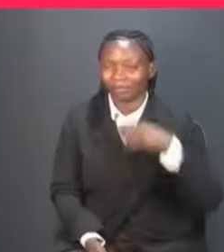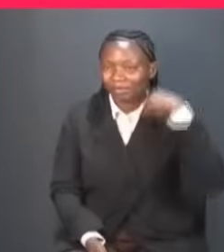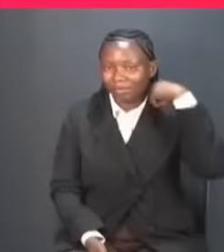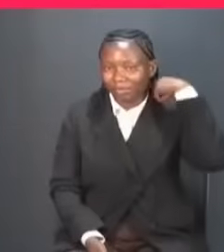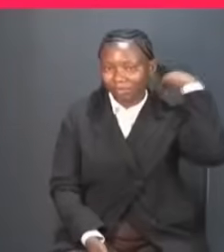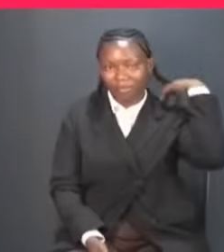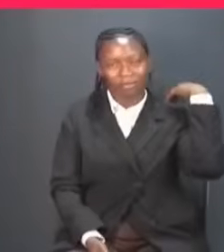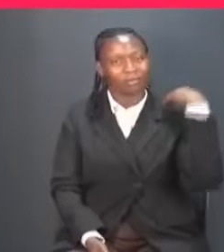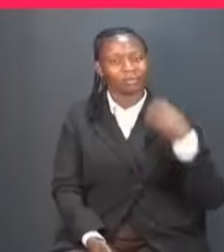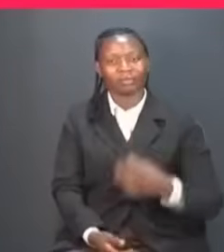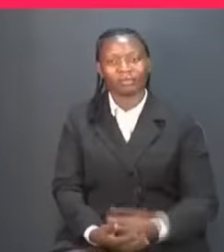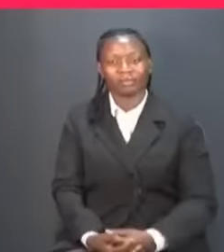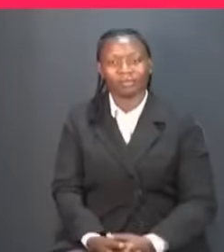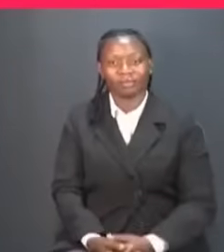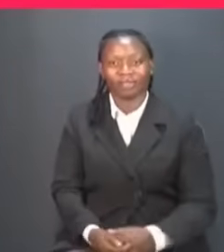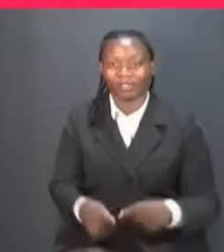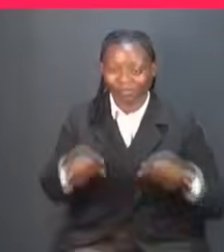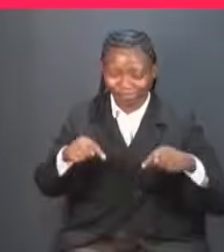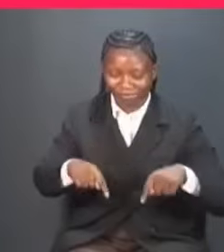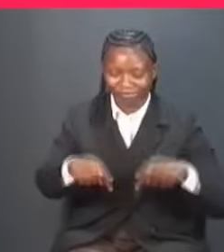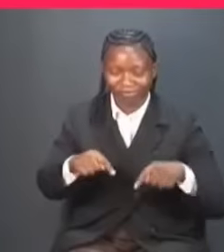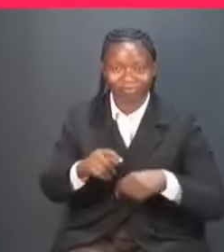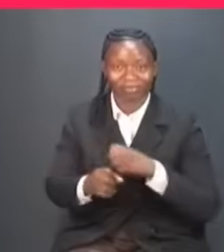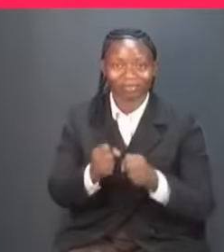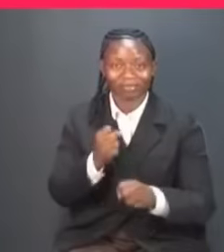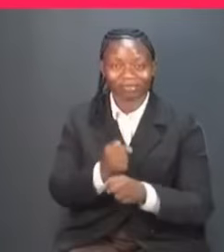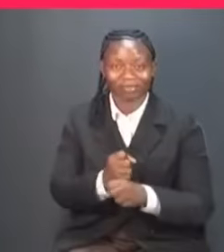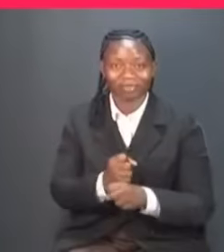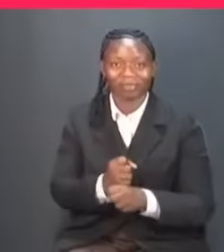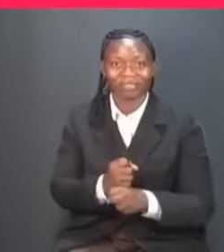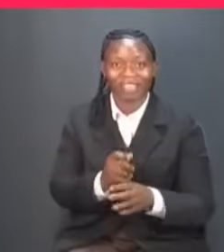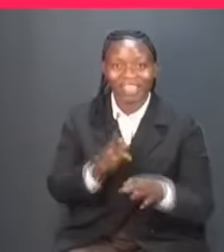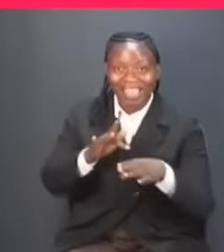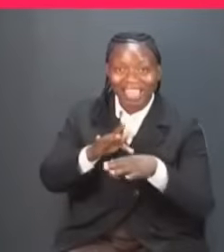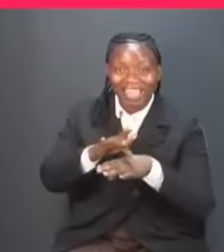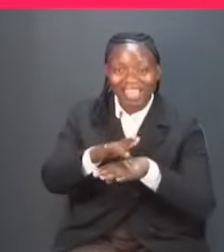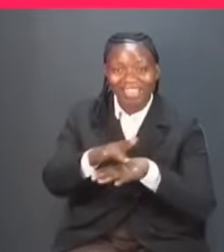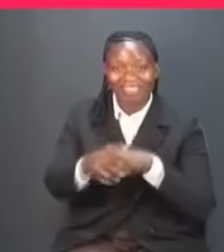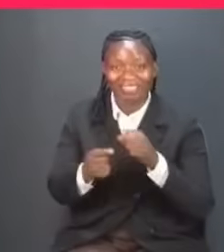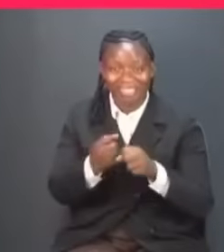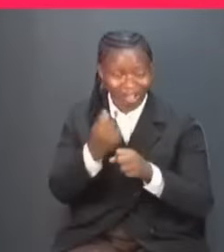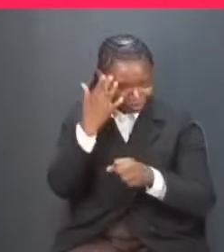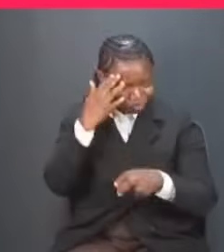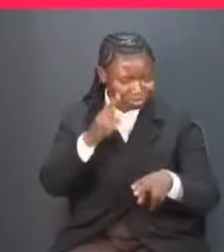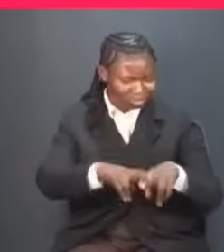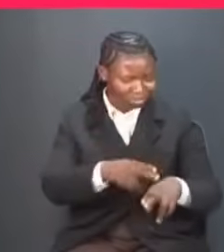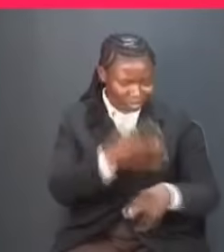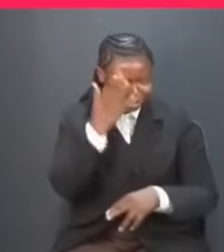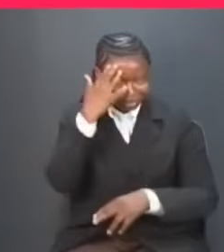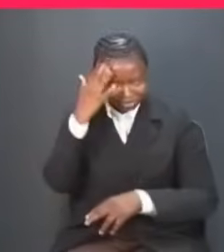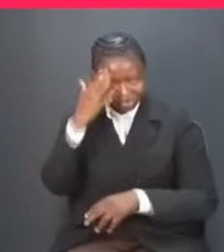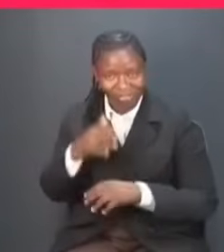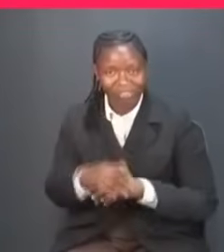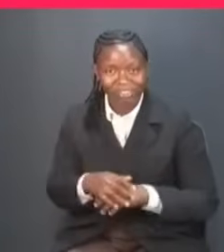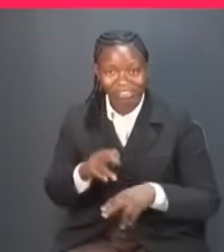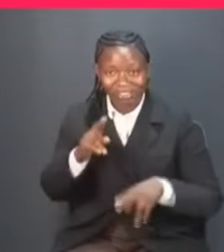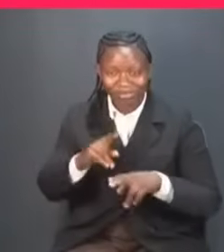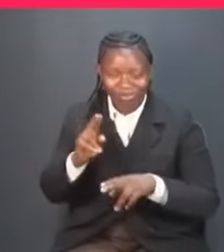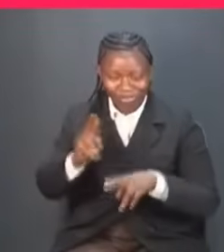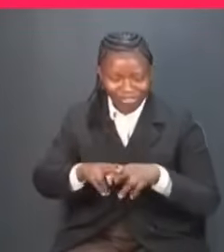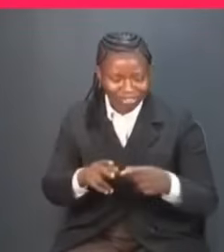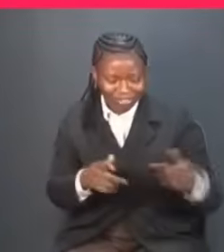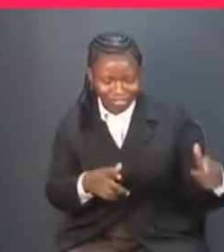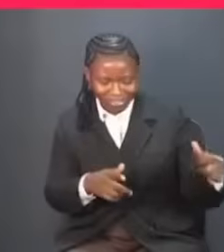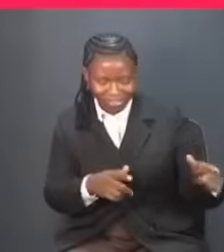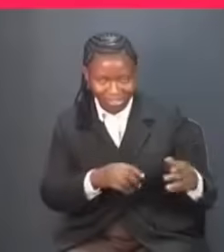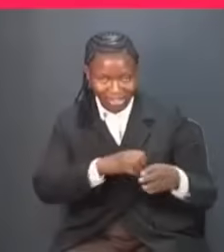And even this year, early in the year, I know where he sits. And then he used to sit at that